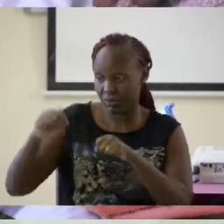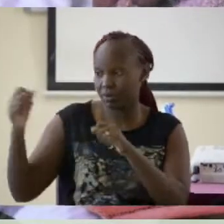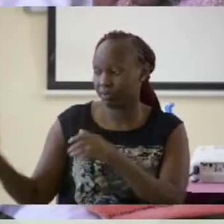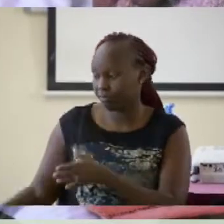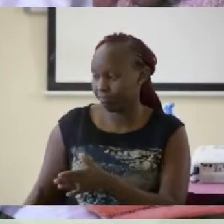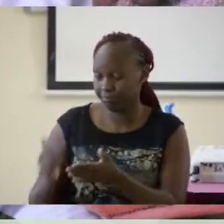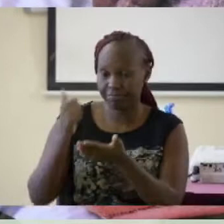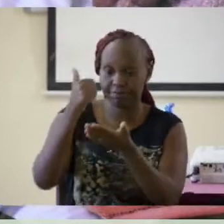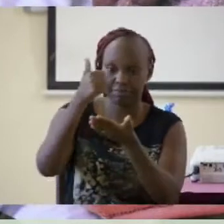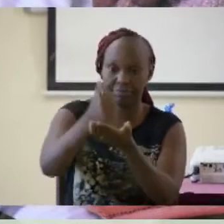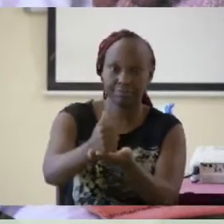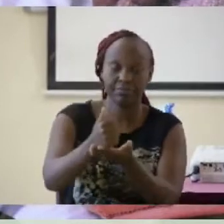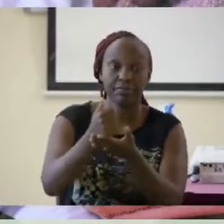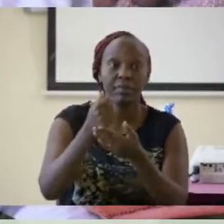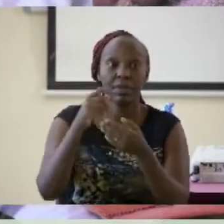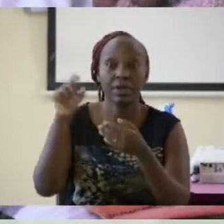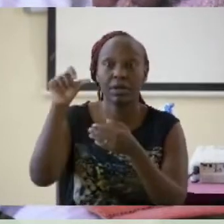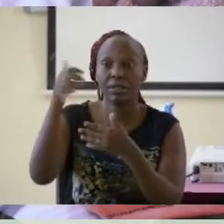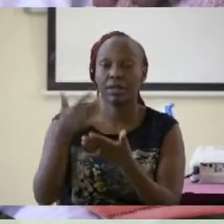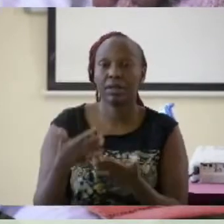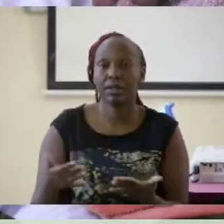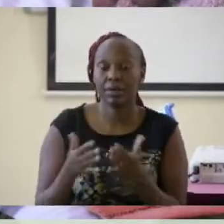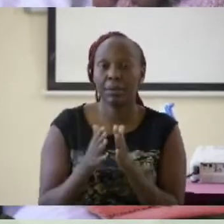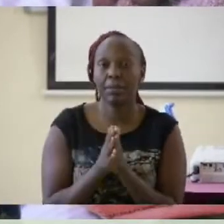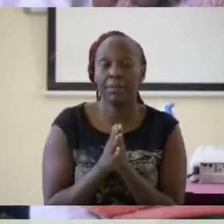up. And another thing is the